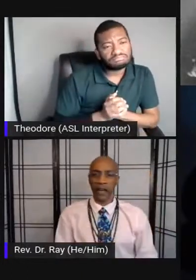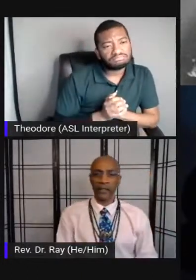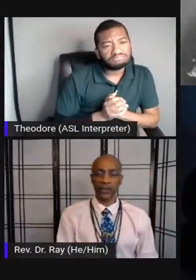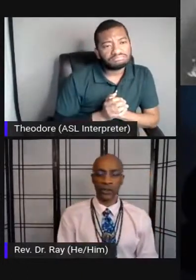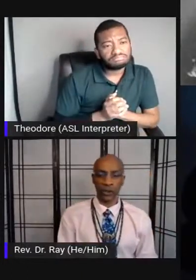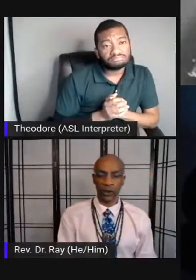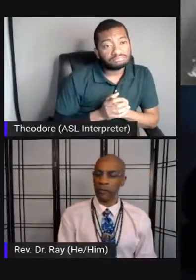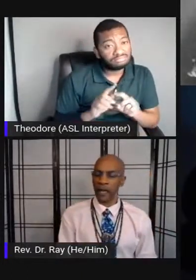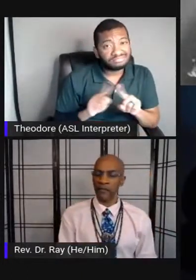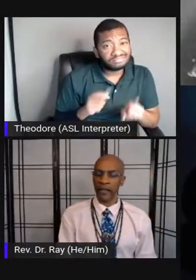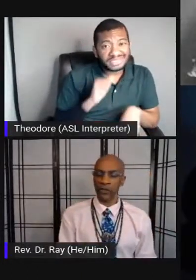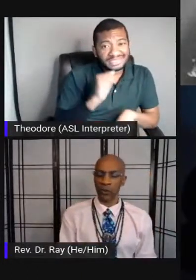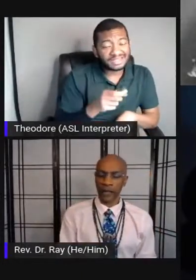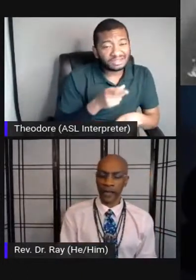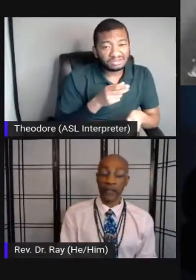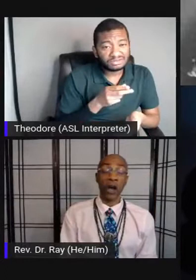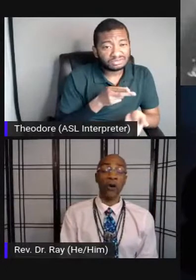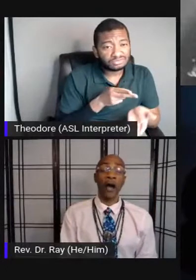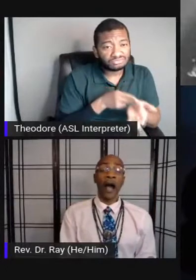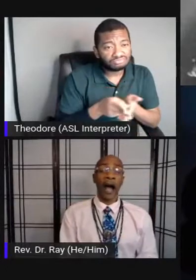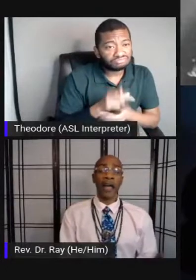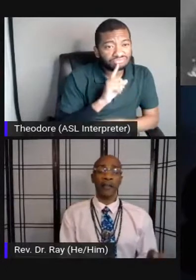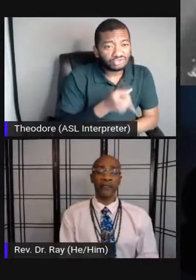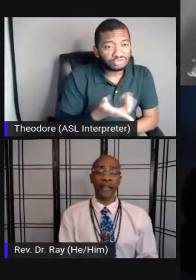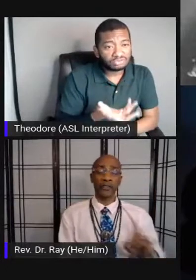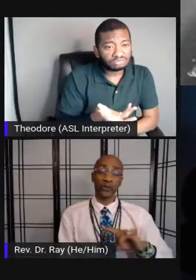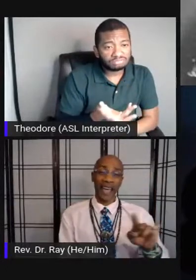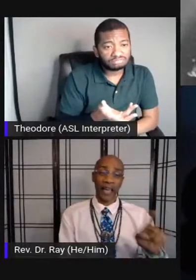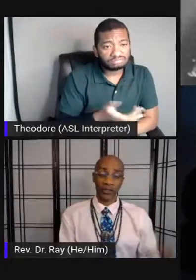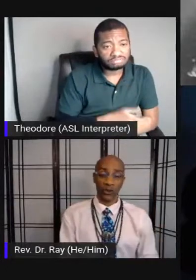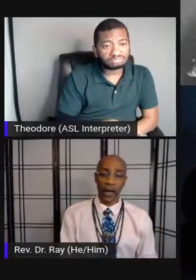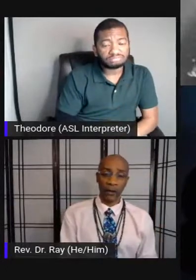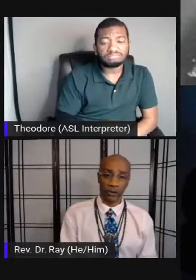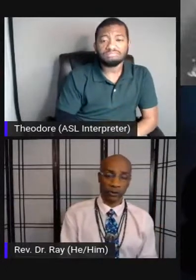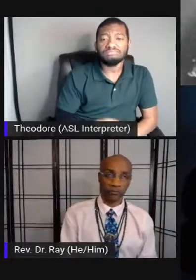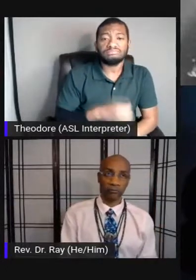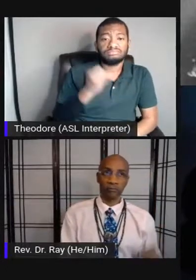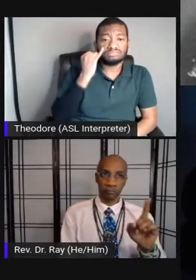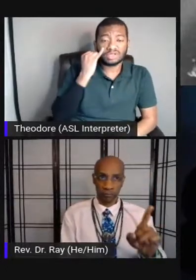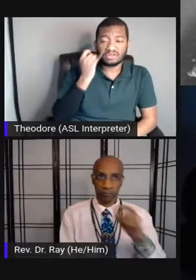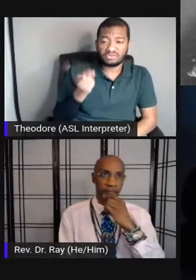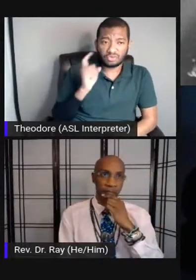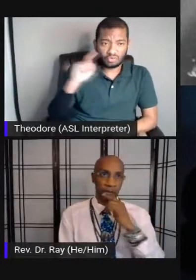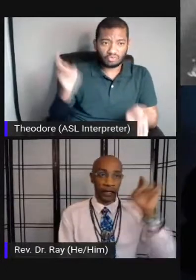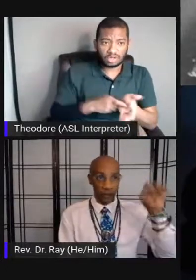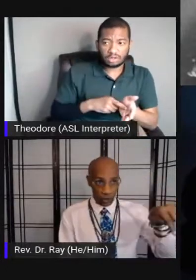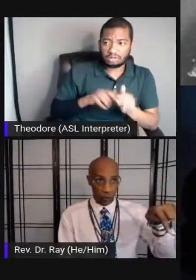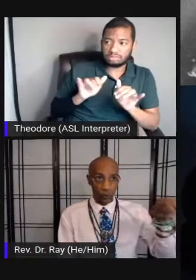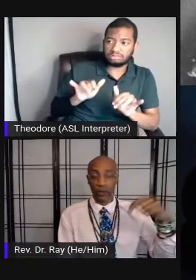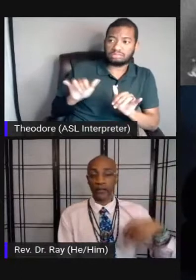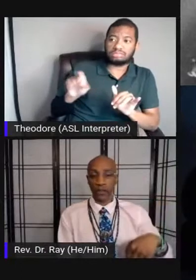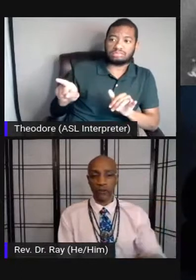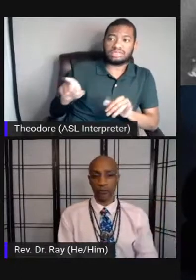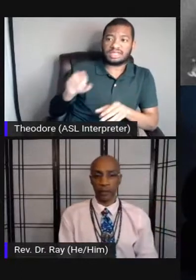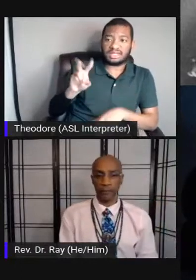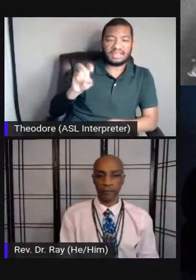I invited to do? What am I invited to recognize? Oh, I am invited to cast you out because you do